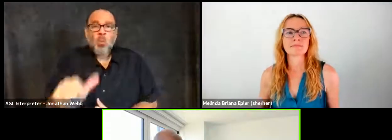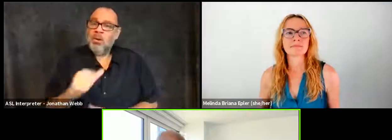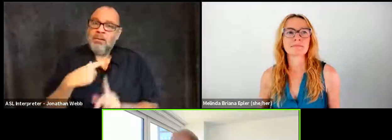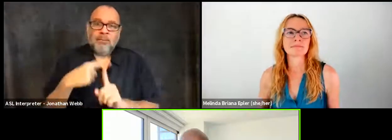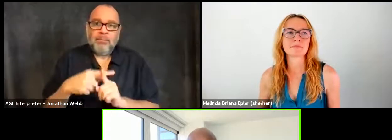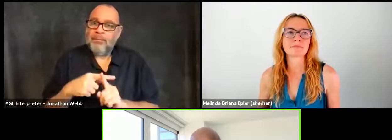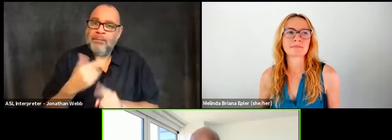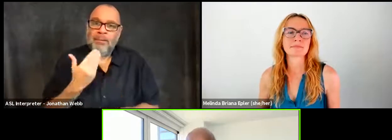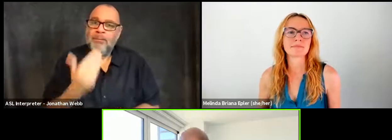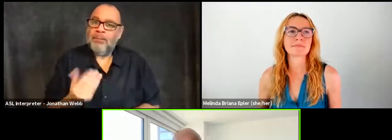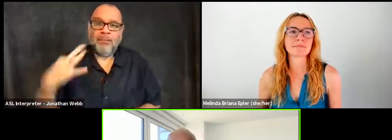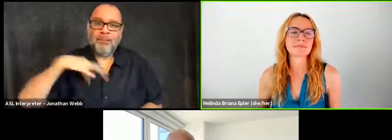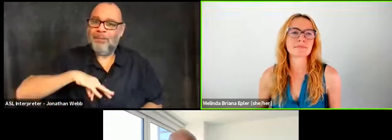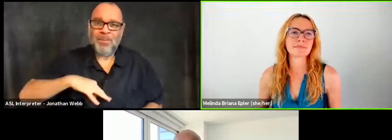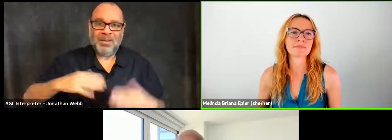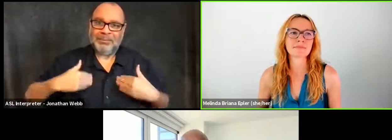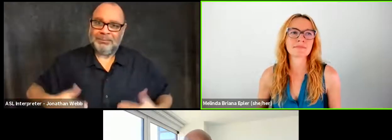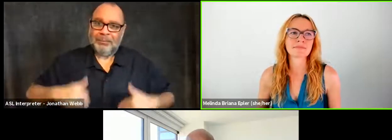years ago.